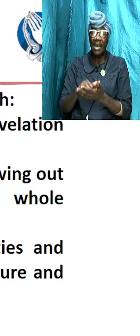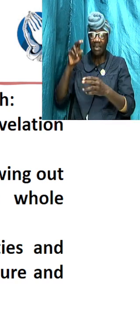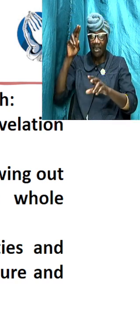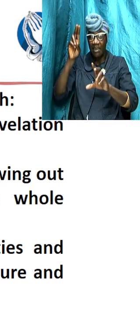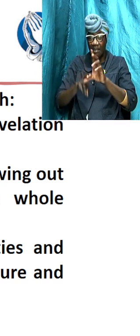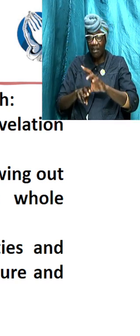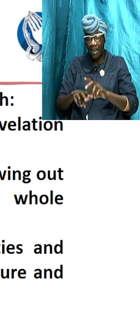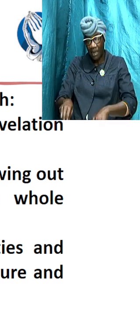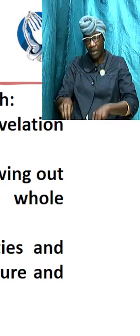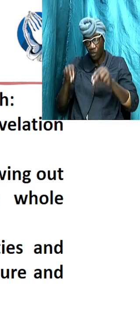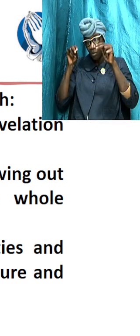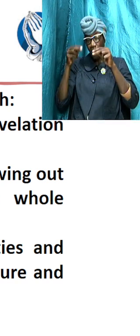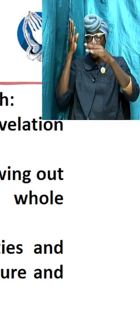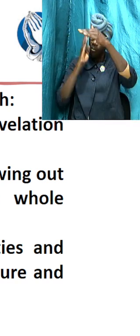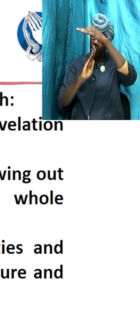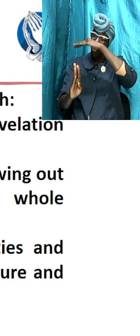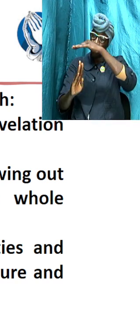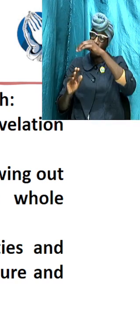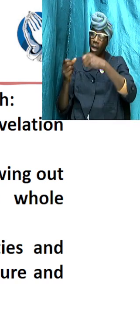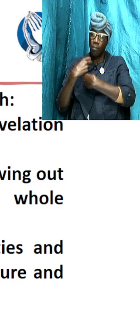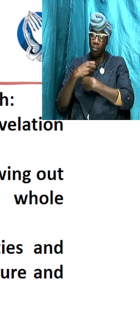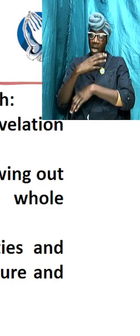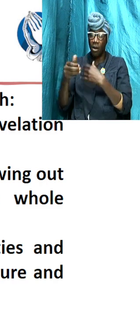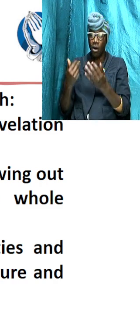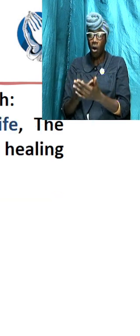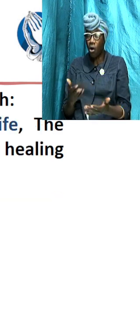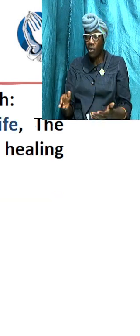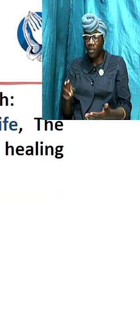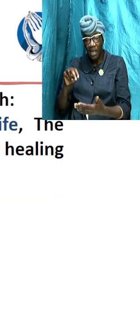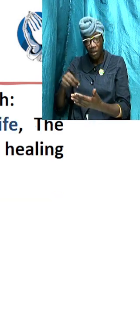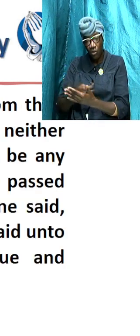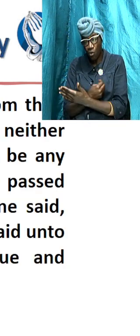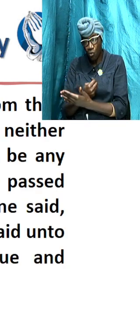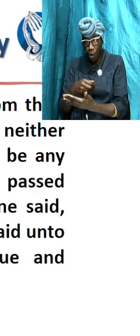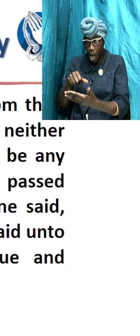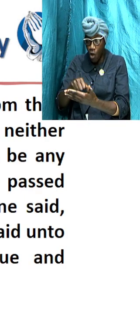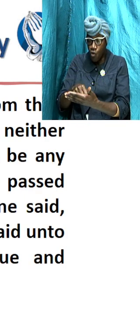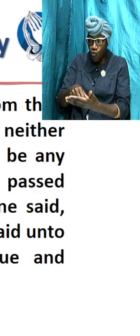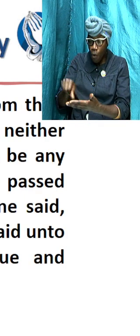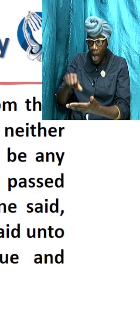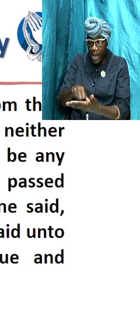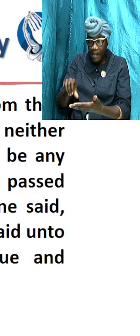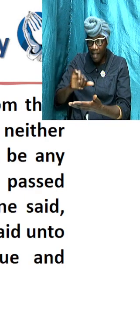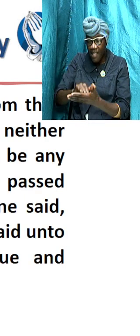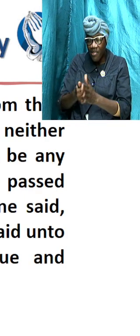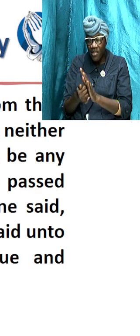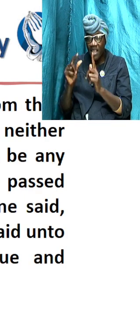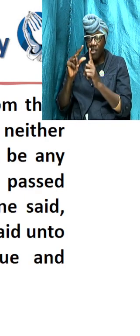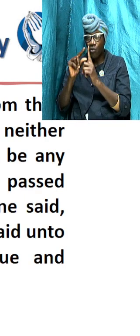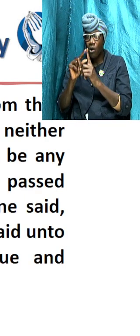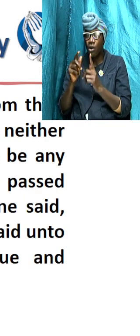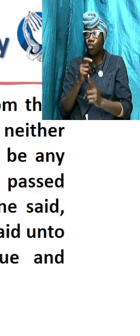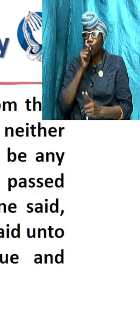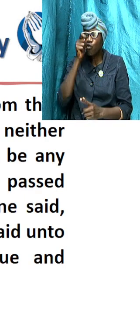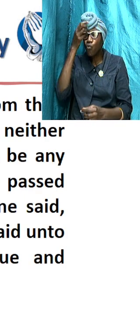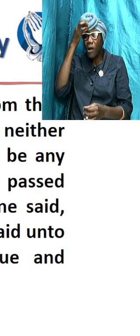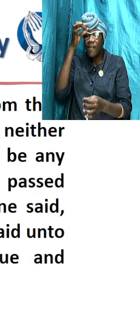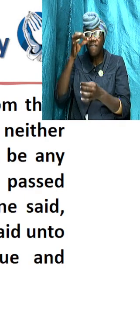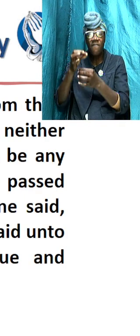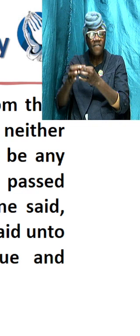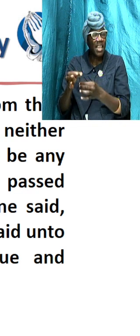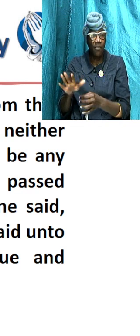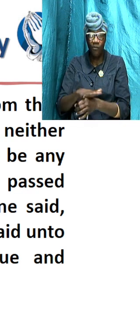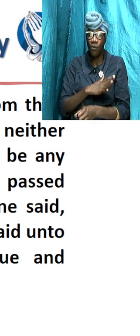throne said, behold, I make all things new. And he said unto me, write, for these words are true and faithful.